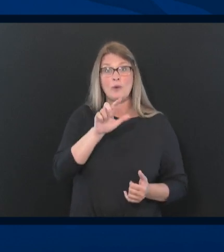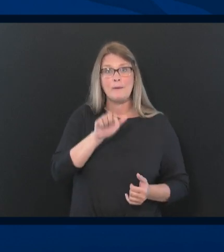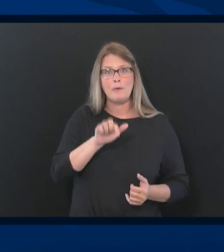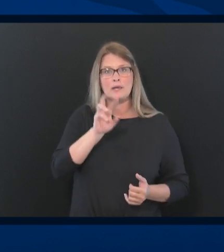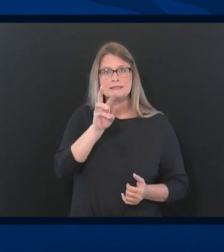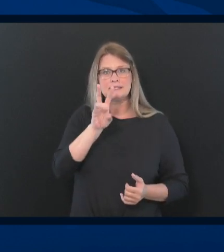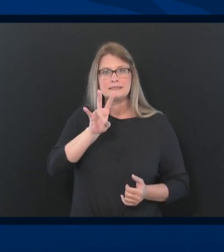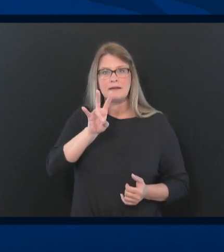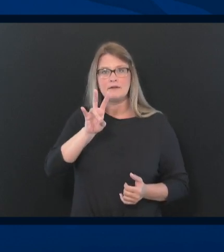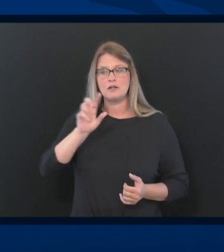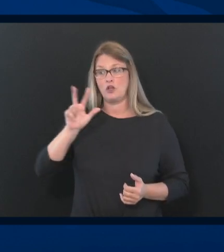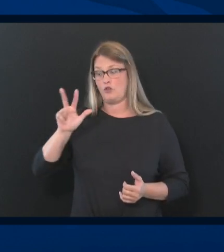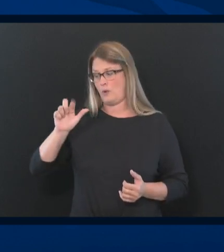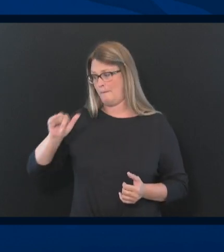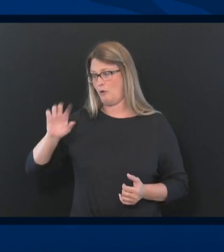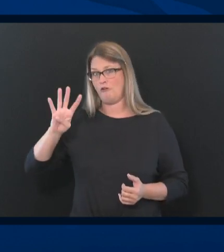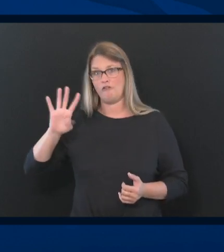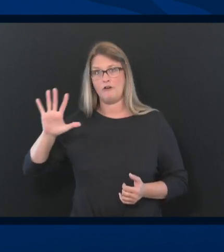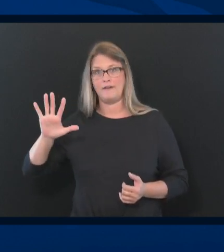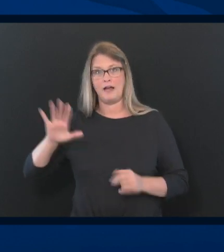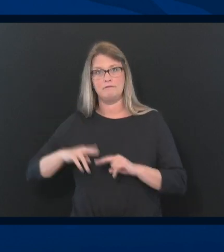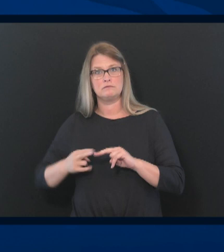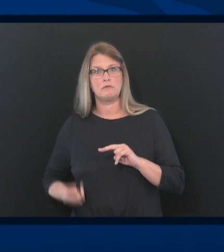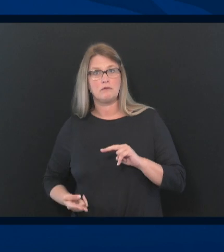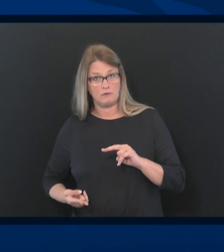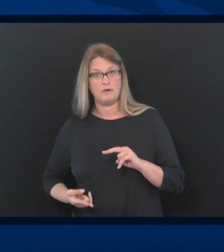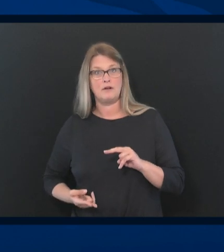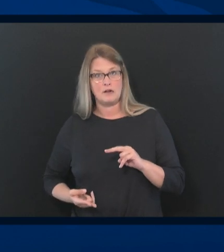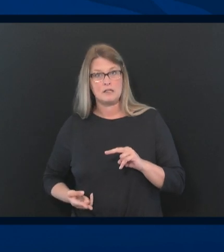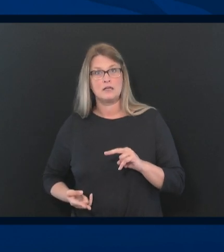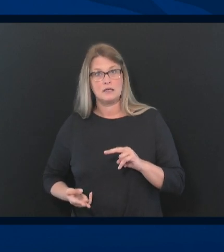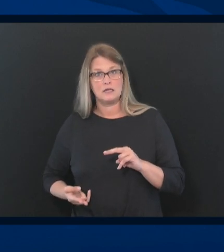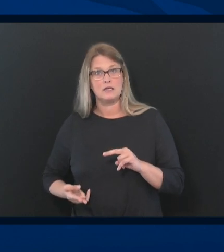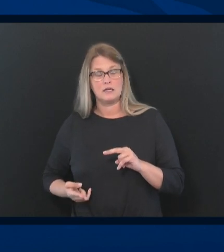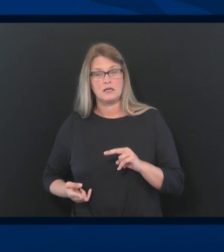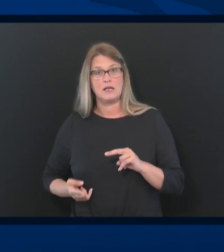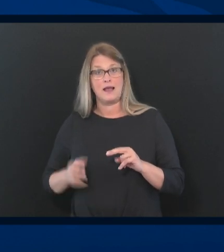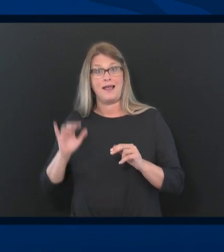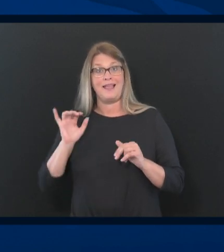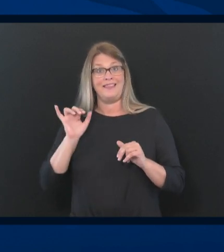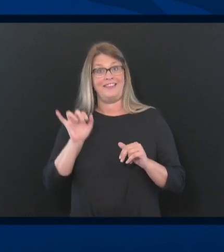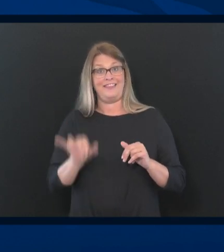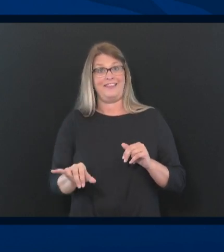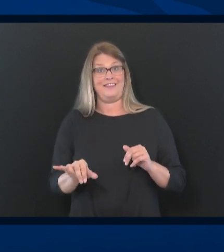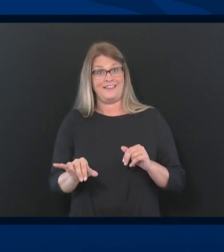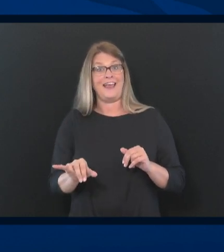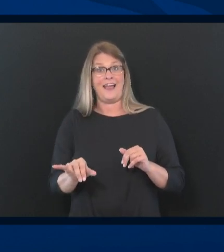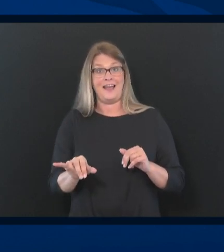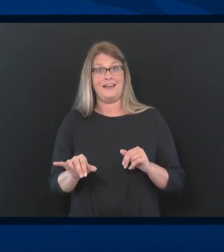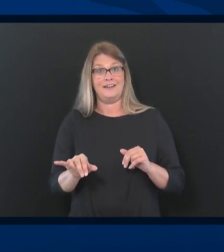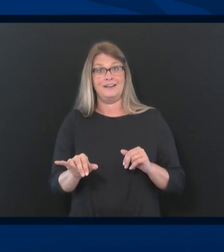to 3.45, and of those, the increase from